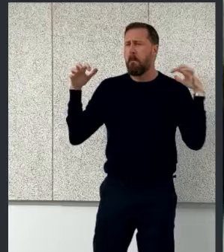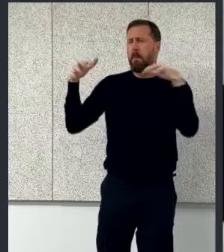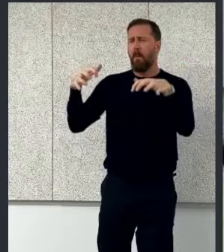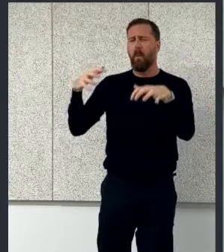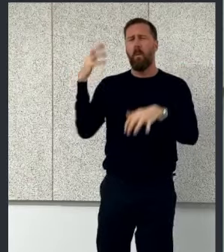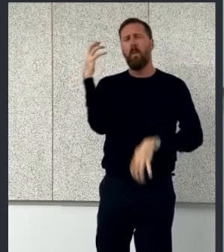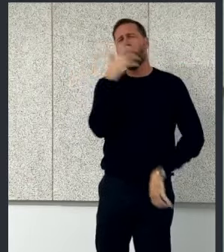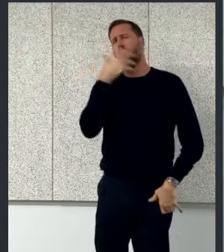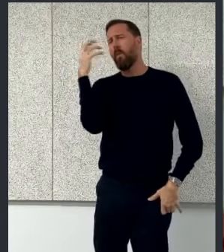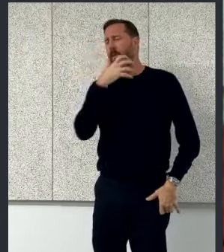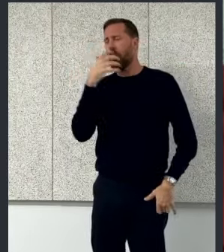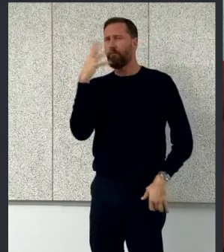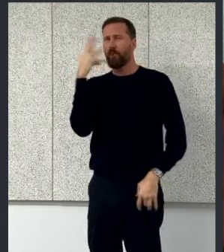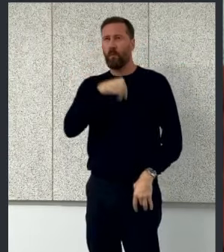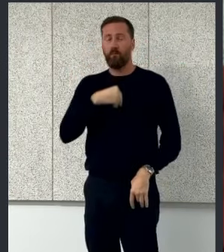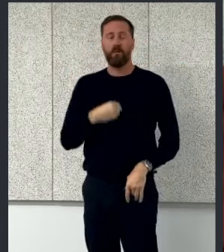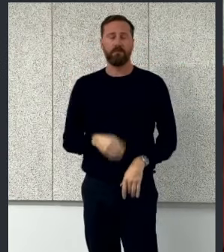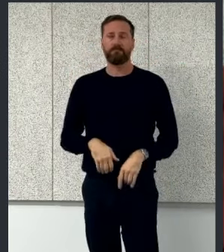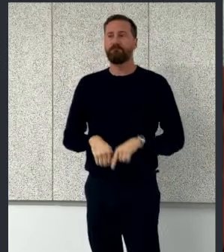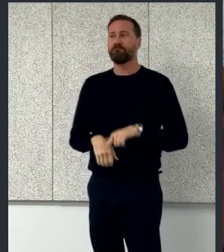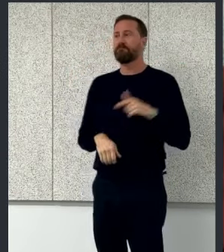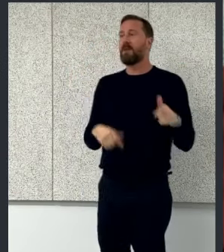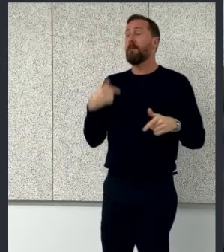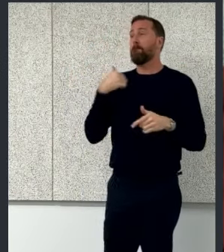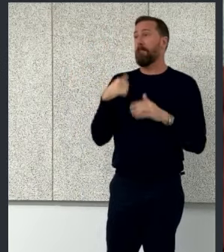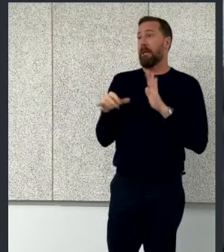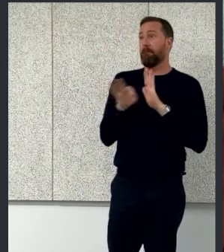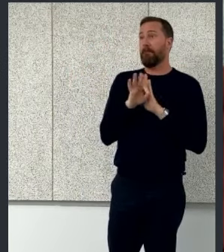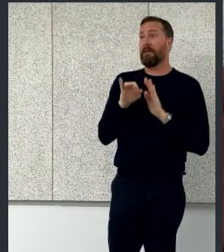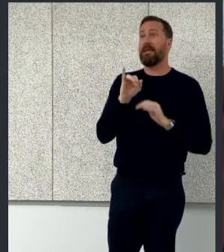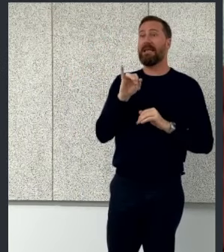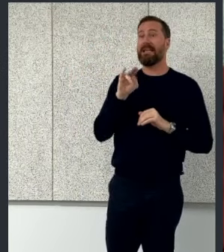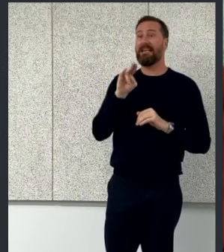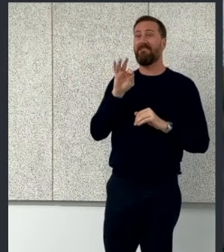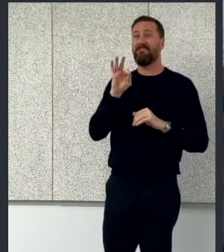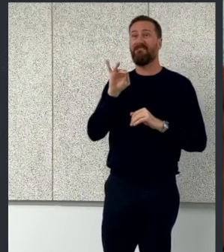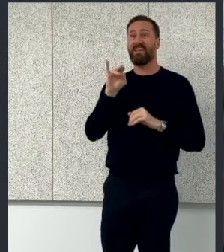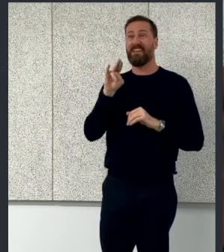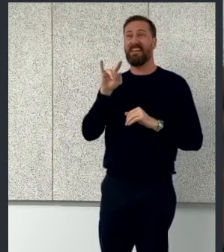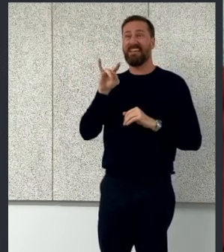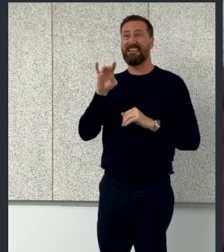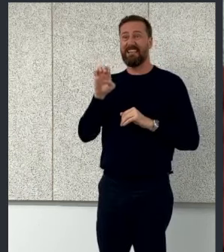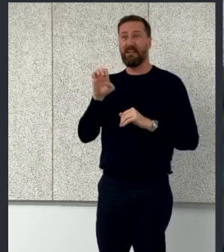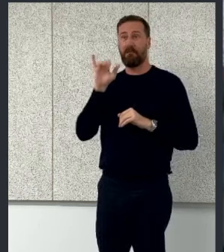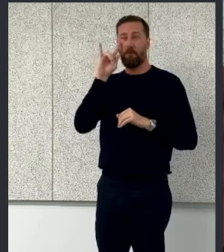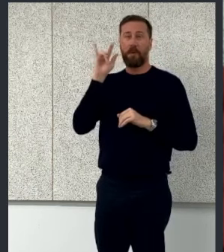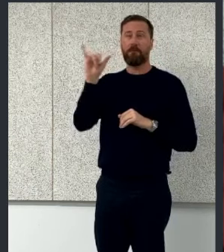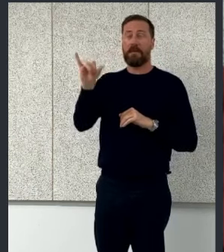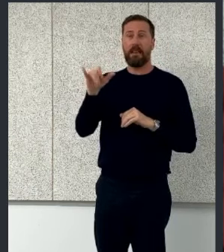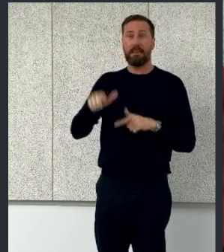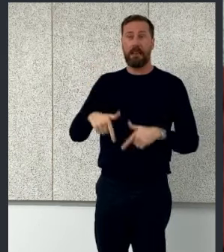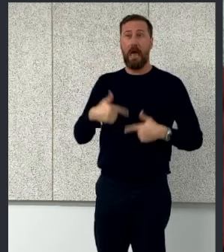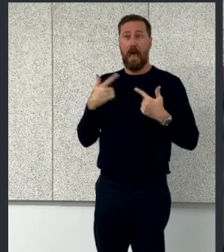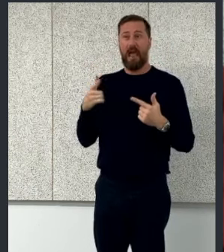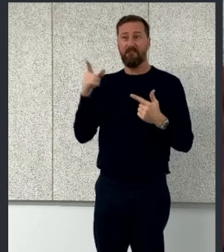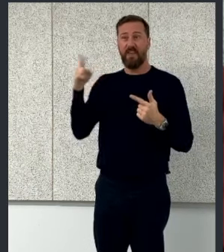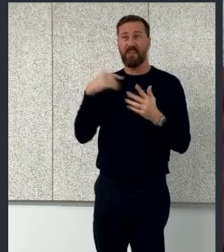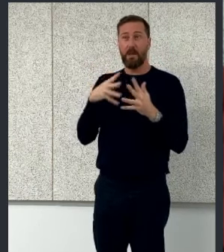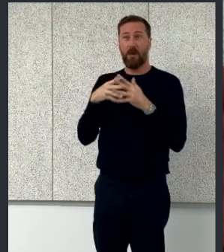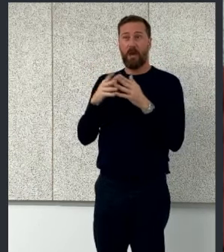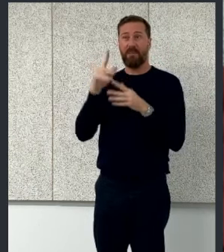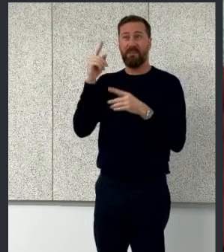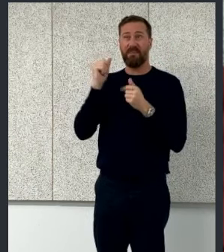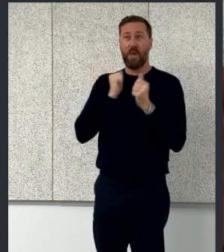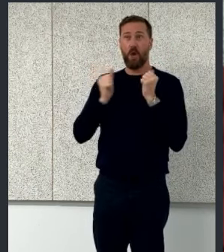My pick is Infinite Life, Annie Baker's Infinite Life at Atlantic Theater Company, which was awesome. I'm